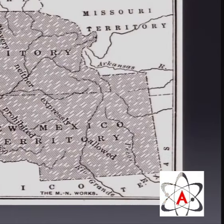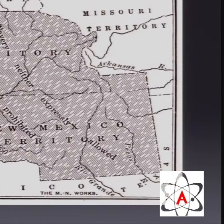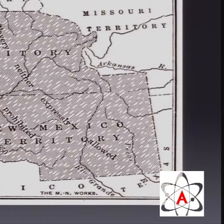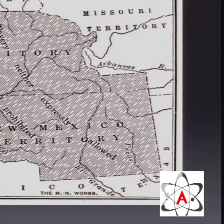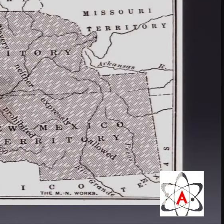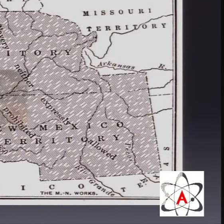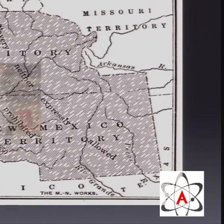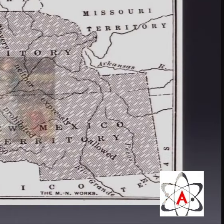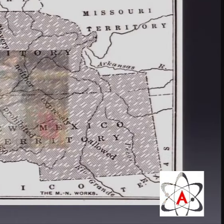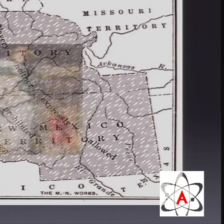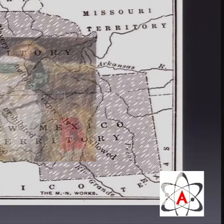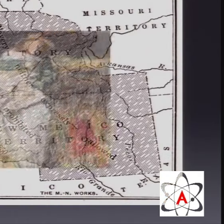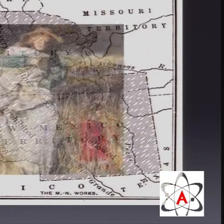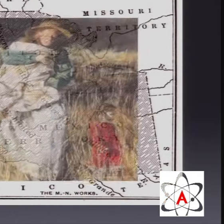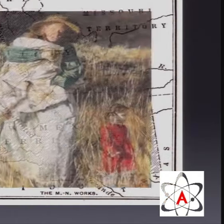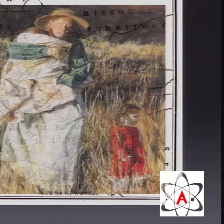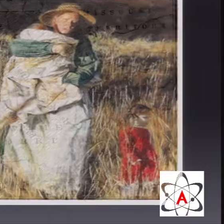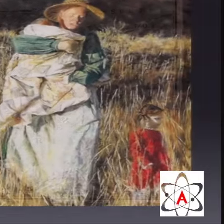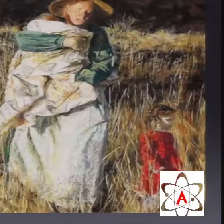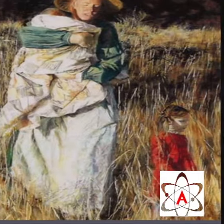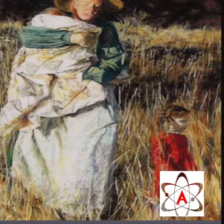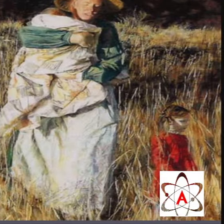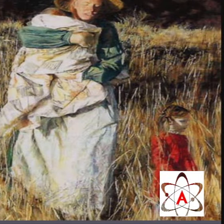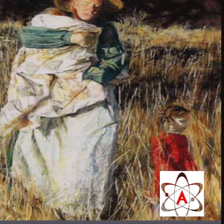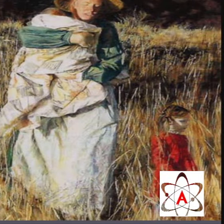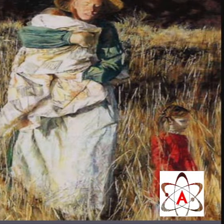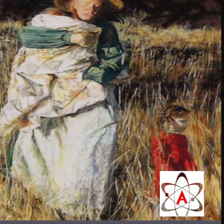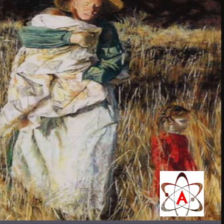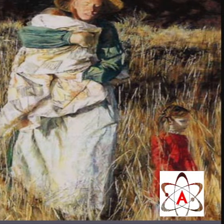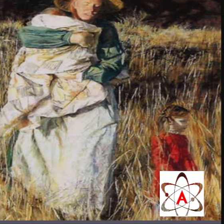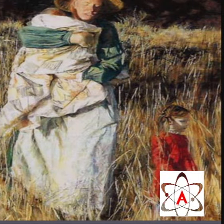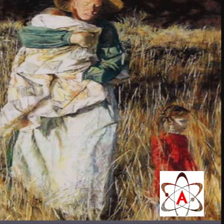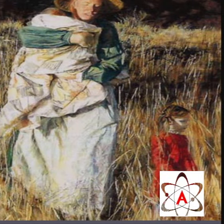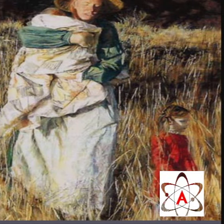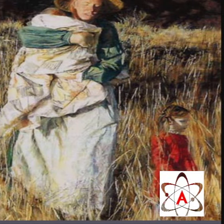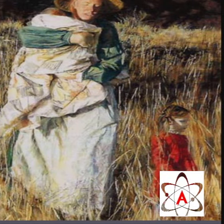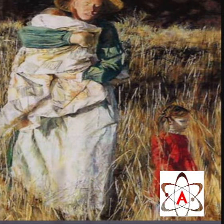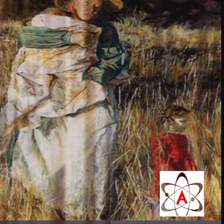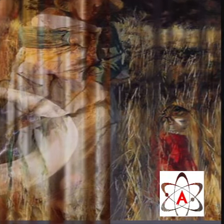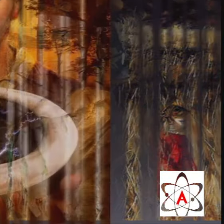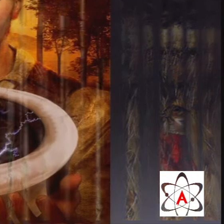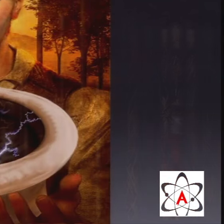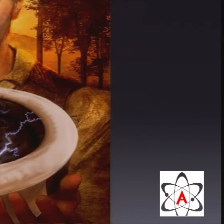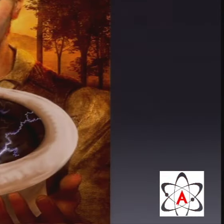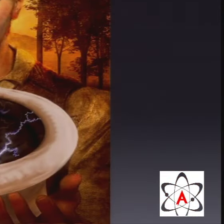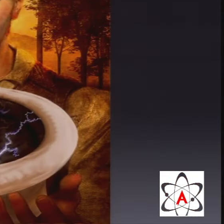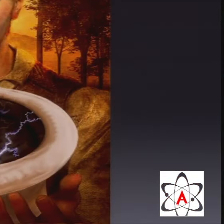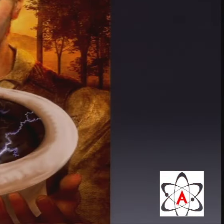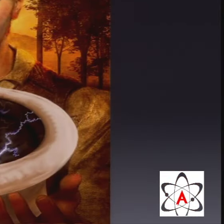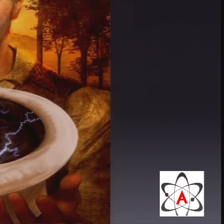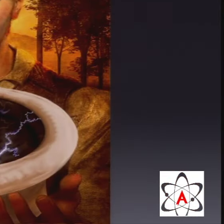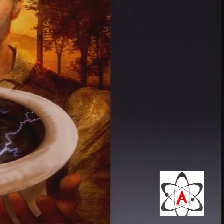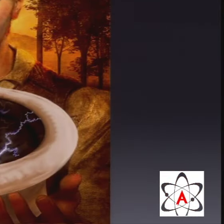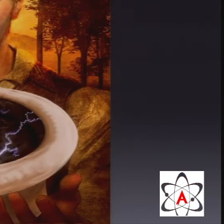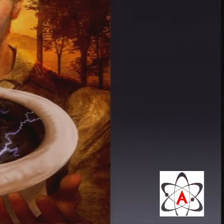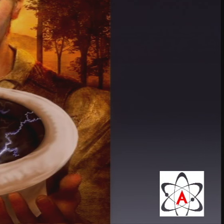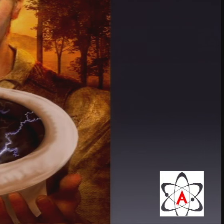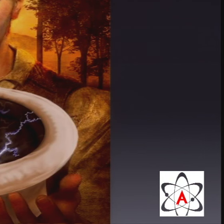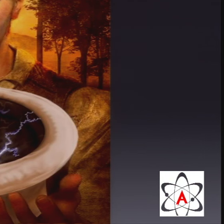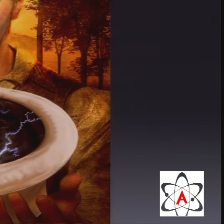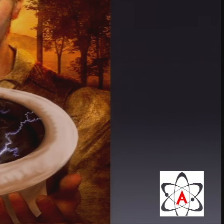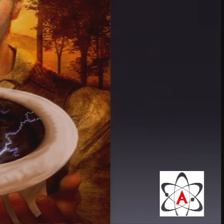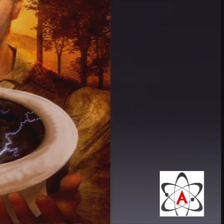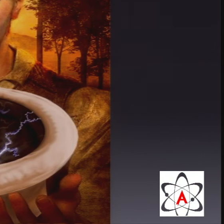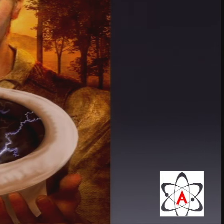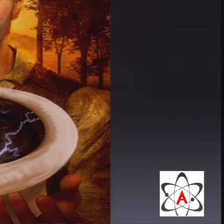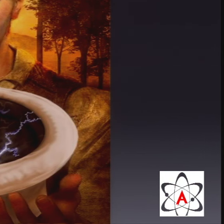1800s would attract pioneer adherents willing to suffer so much for a creed that, in the eyes of others,